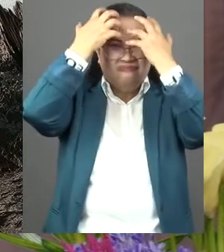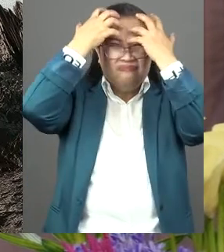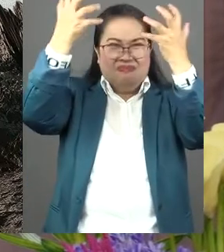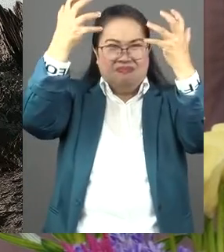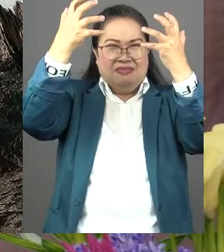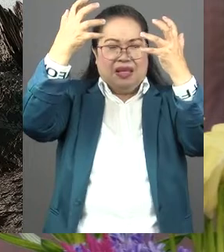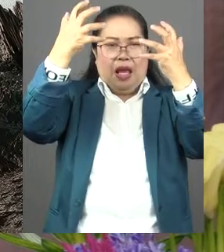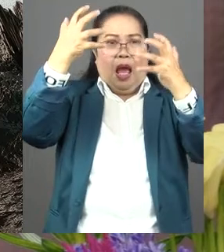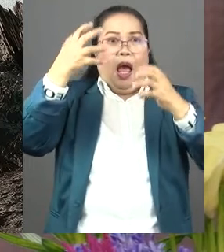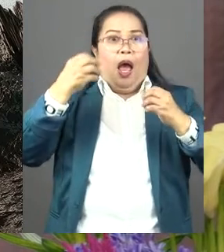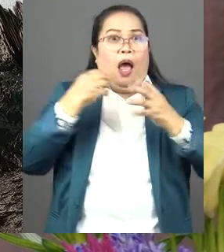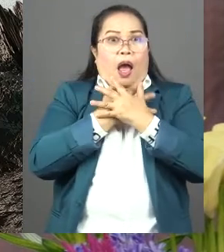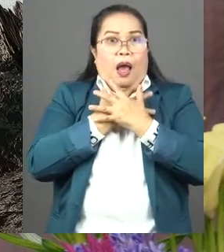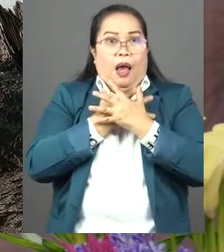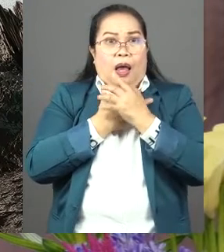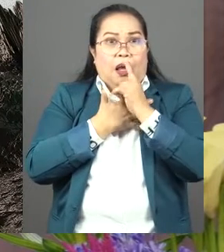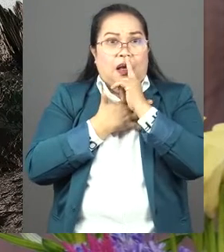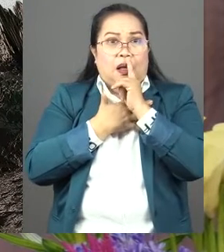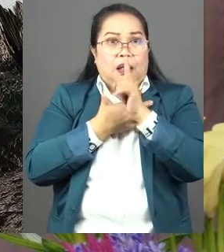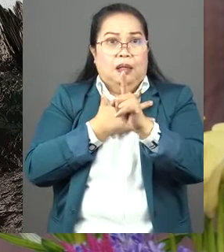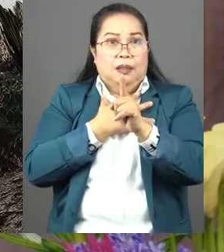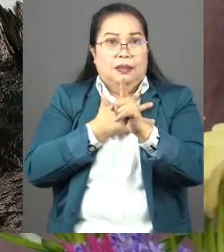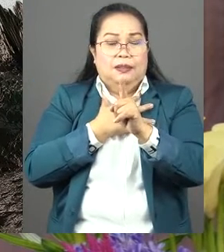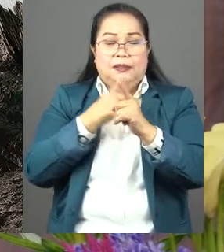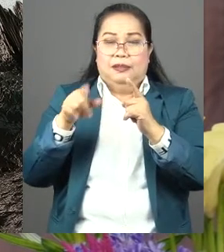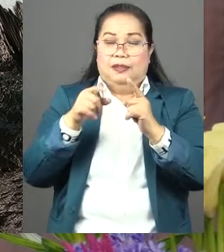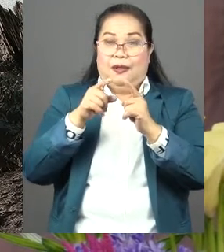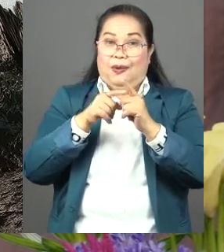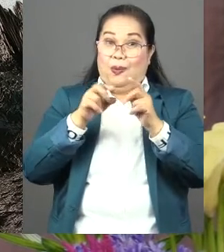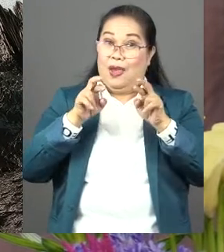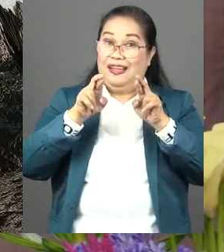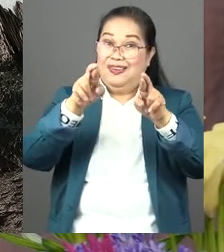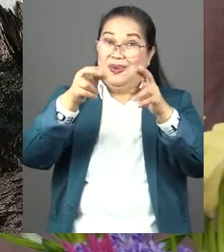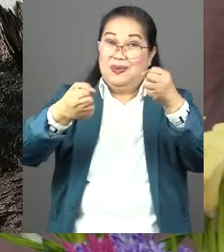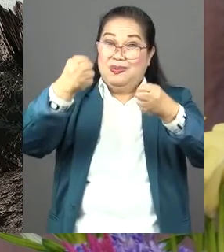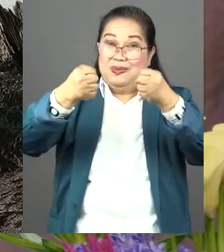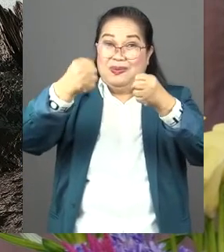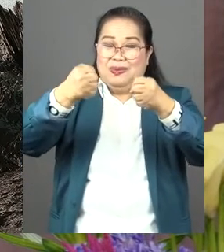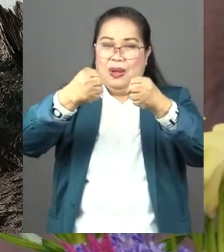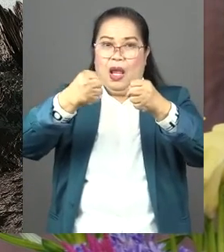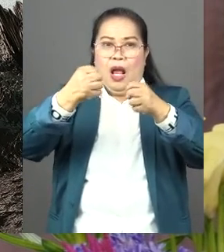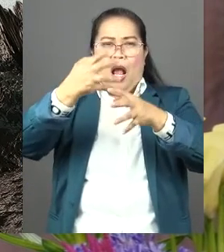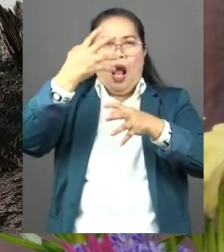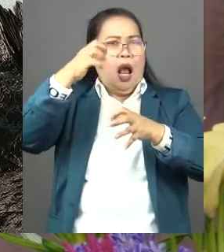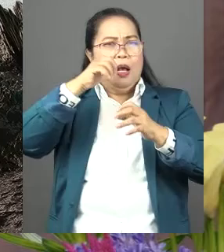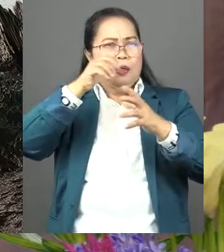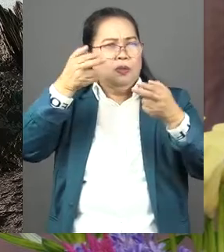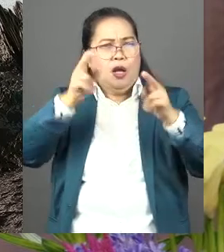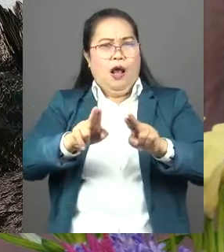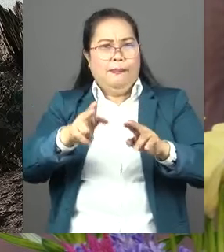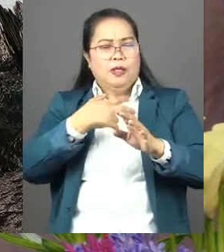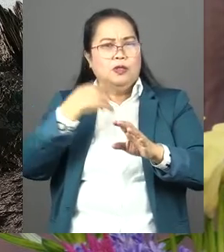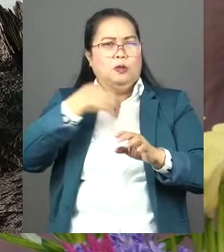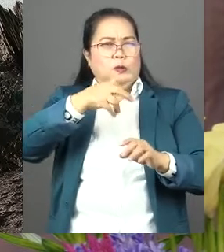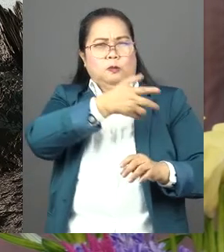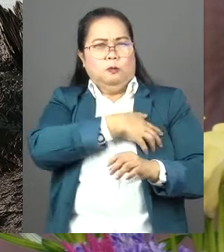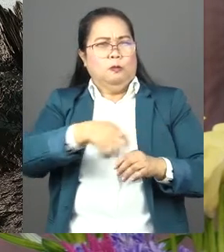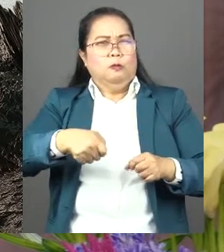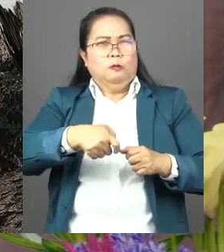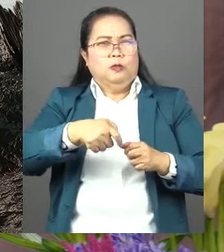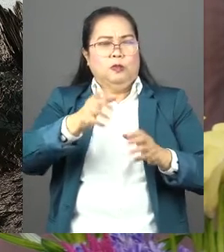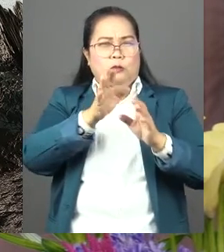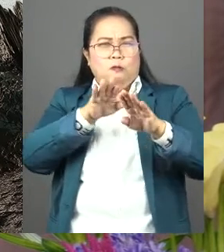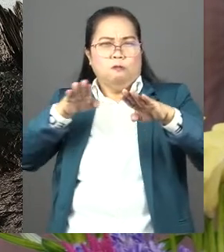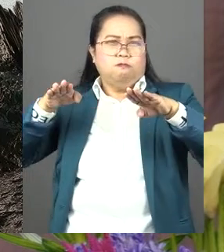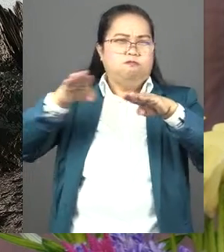It's scary. When road rage happens, a person no longer thinks about consequences, and he might turn his